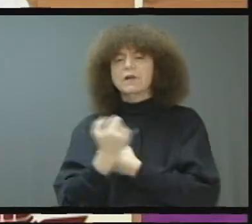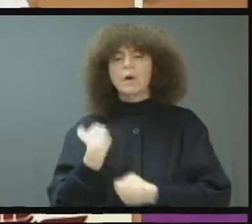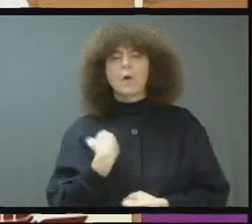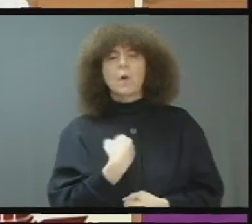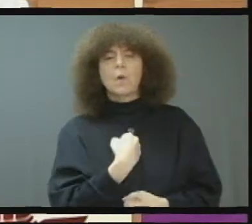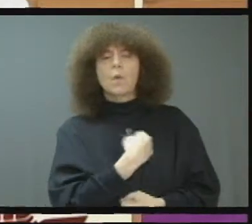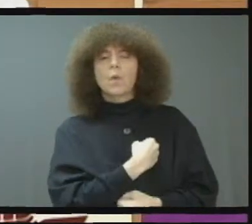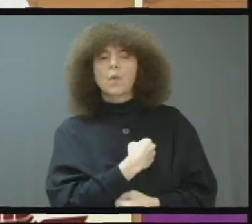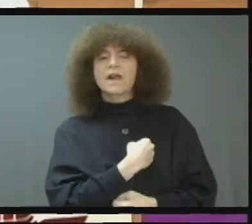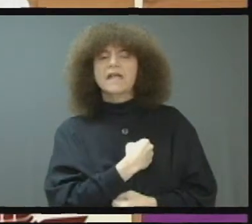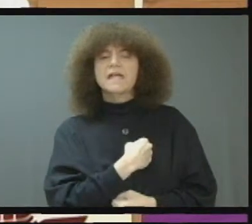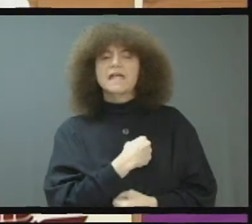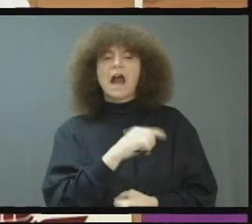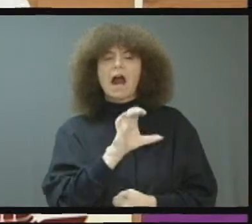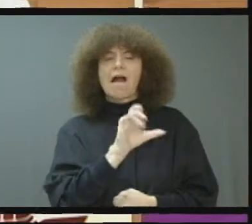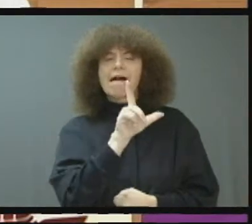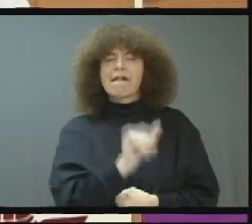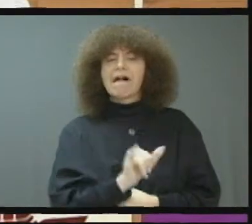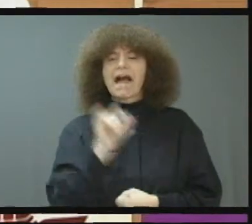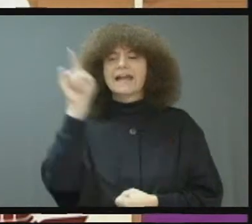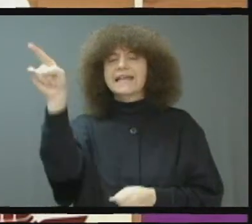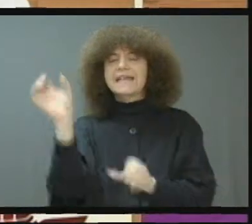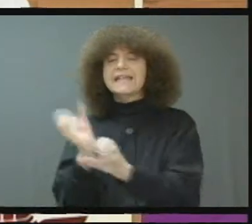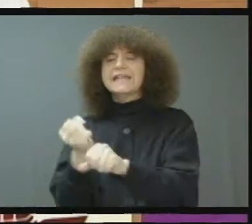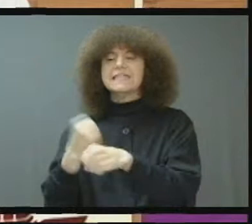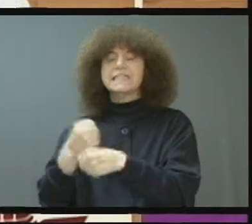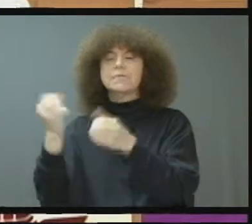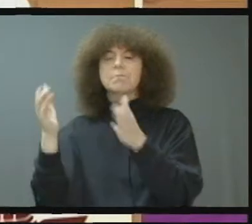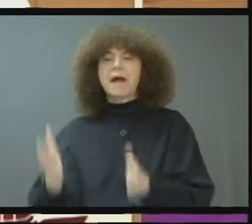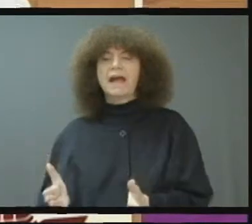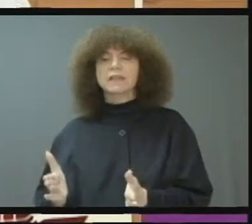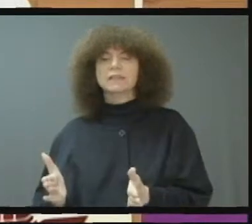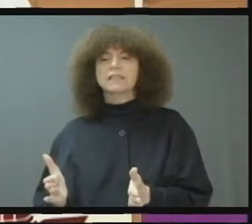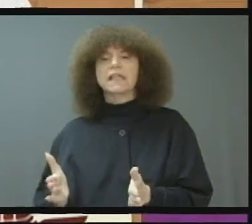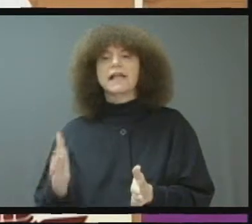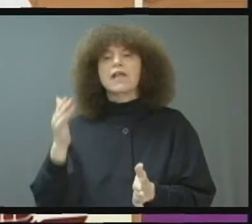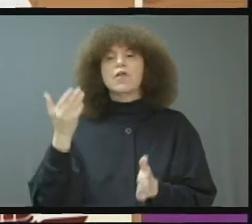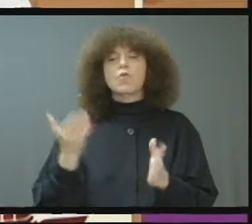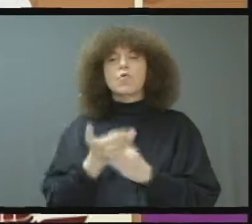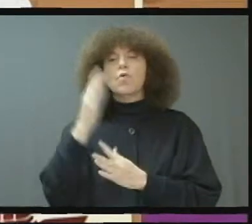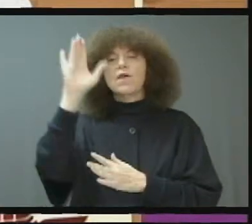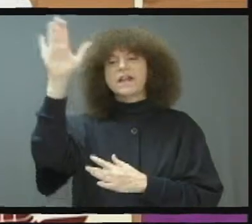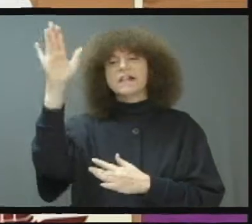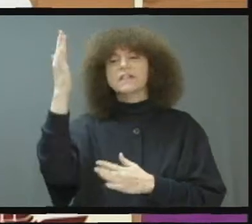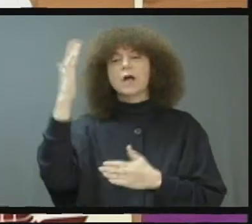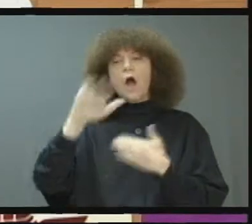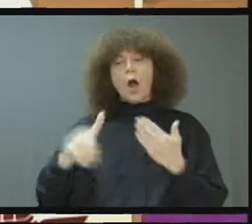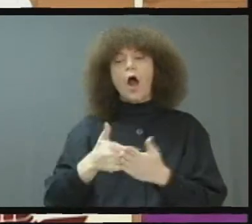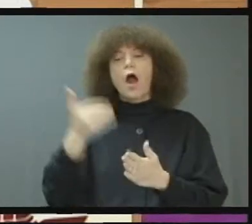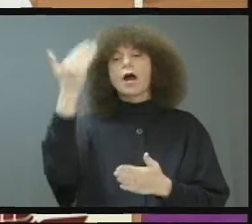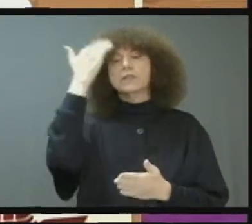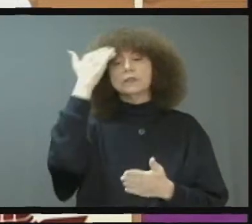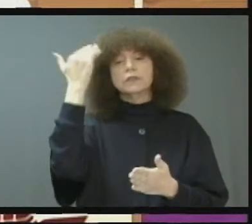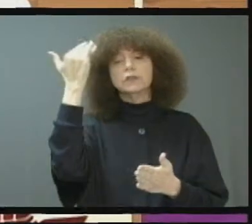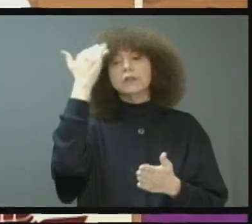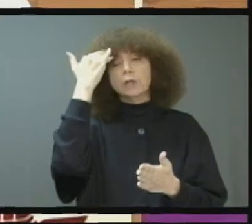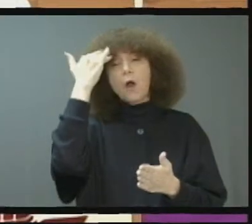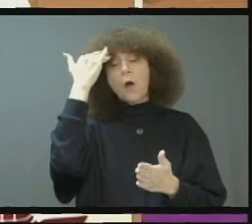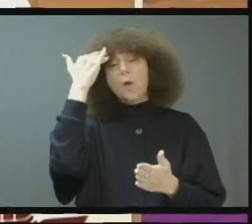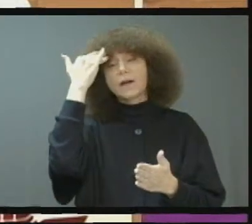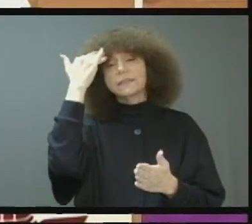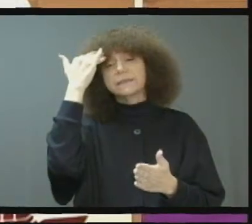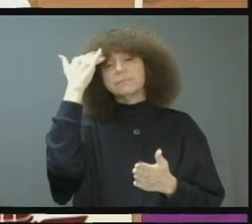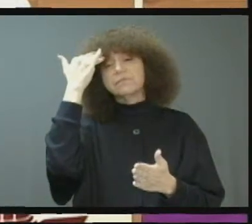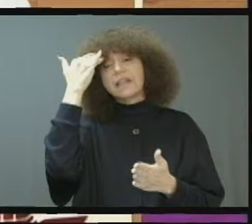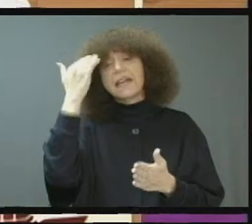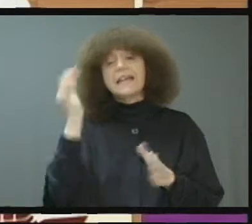clay. In his divine omniscience, that means his all-knowing providence, he molds